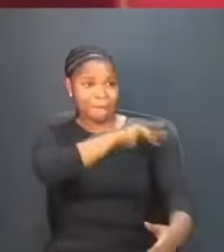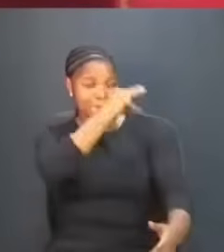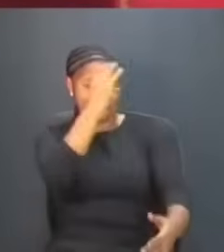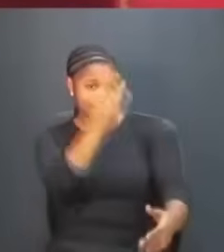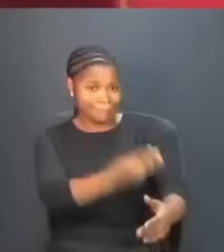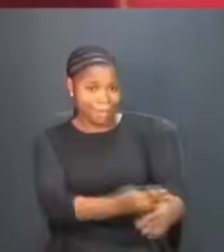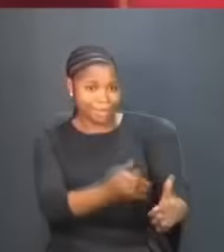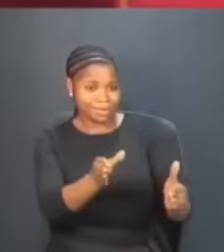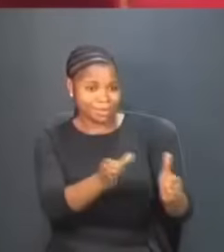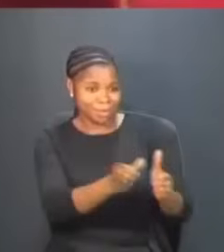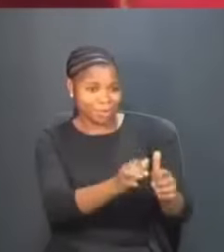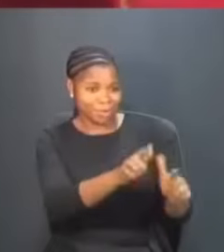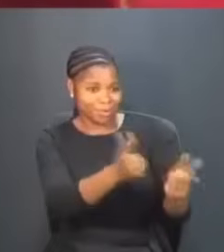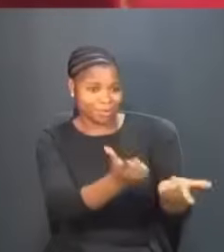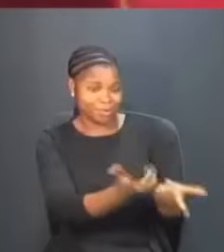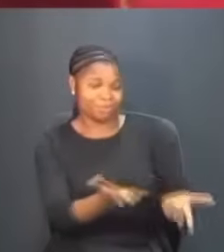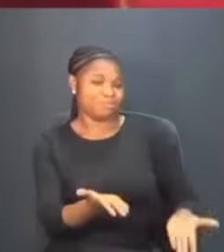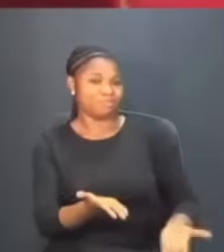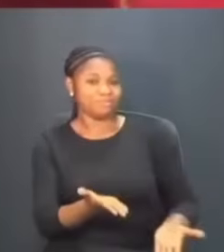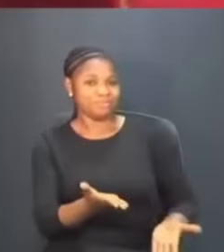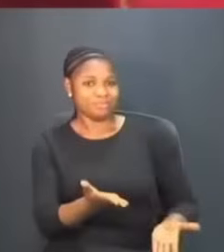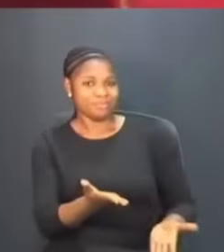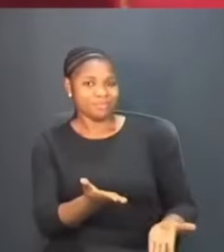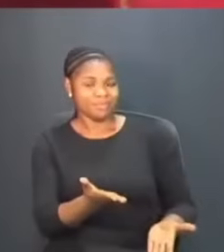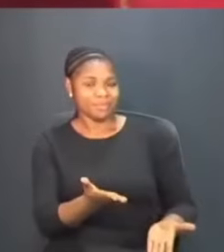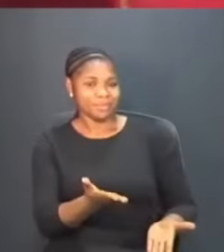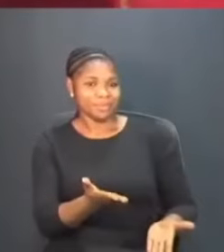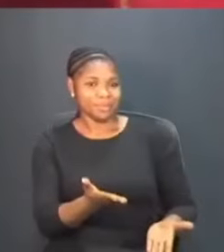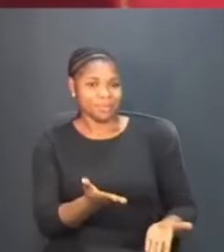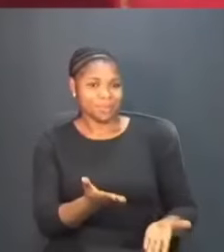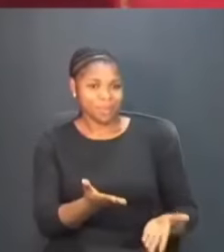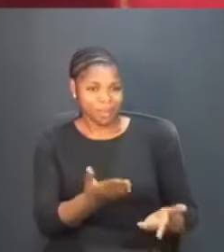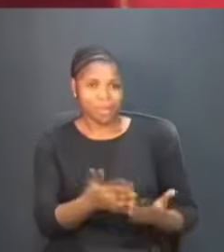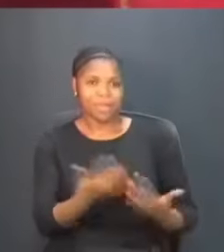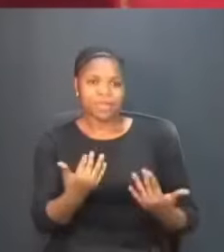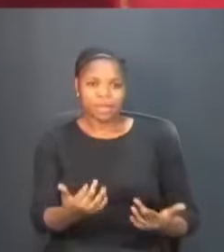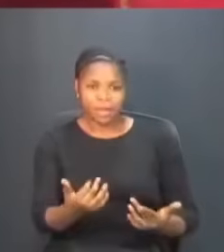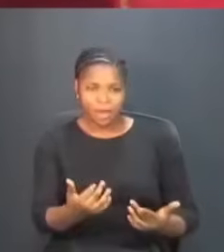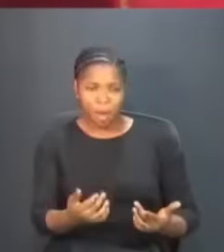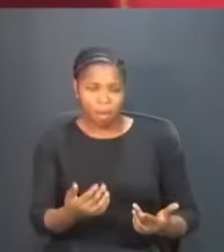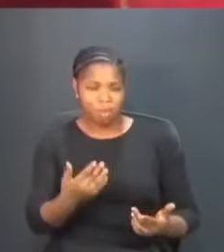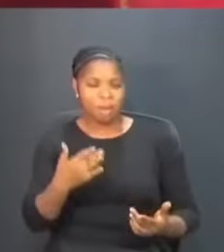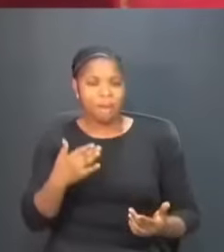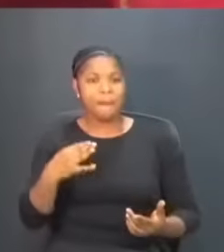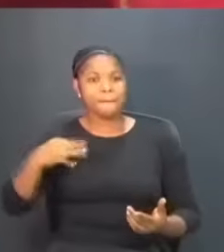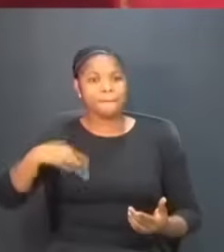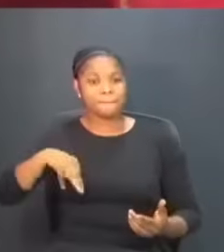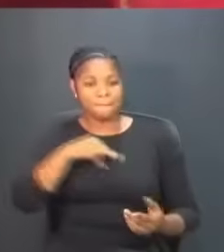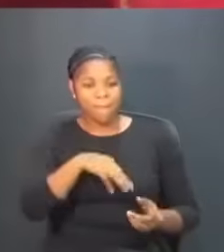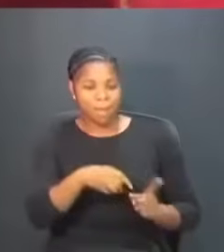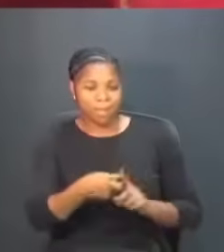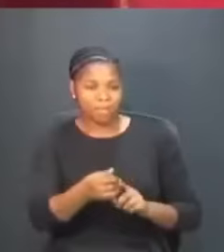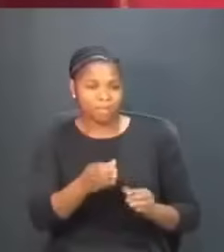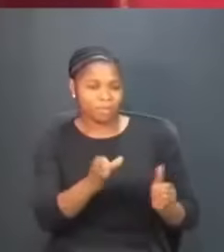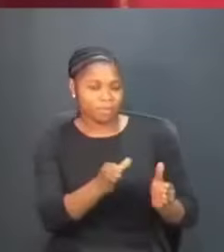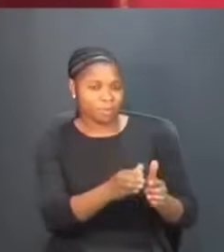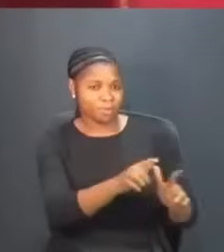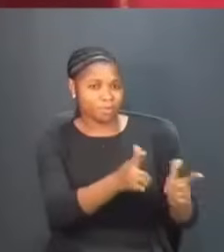And then a colleague stood up here. A colleague from the minority said, he